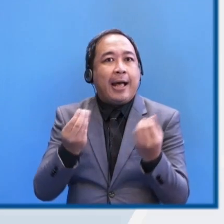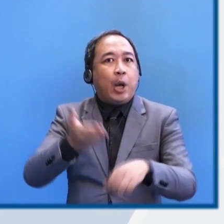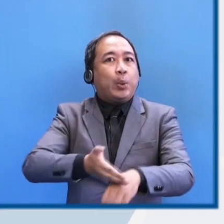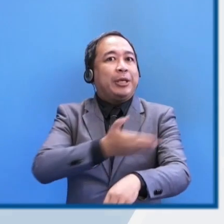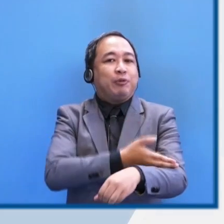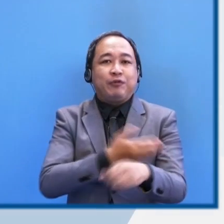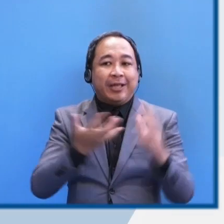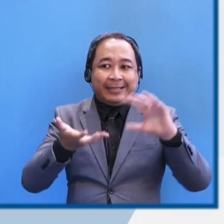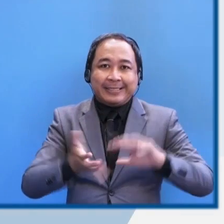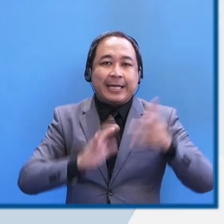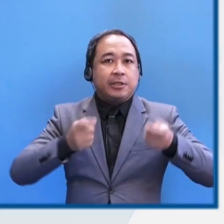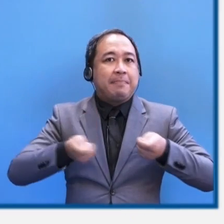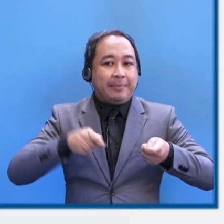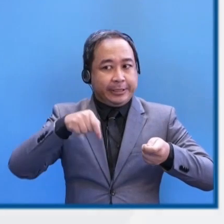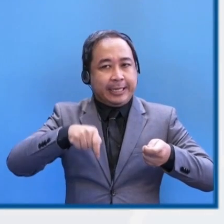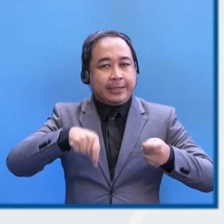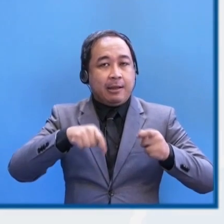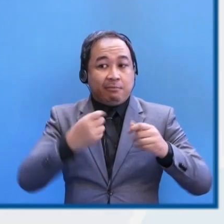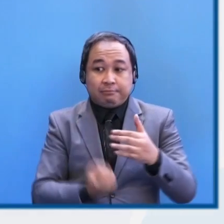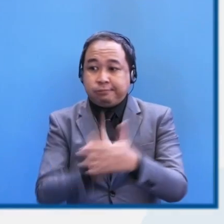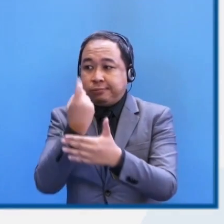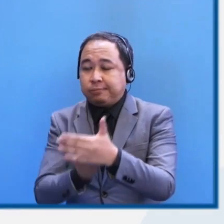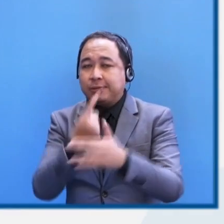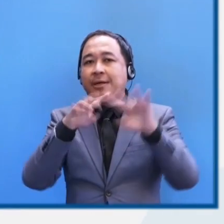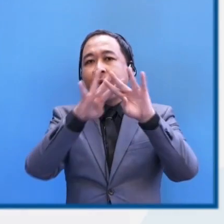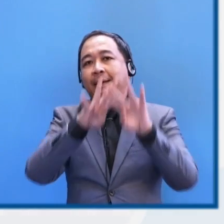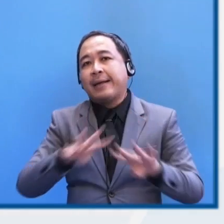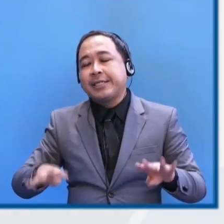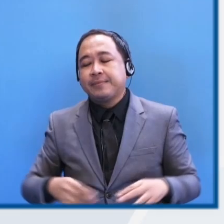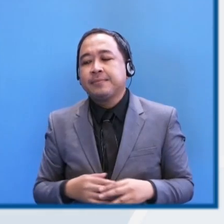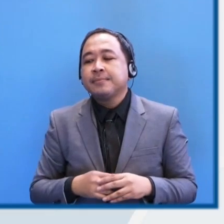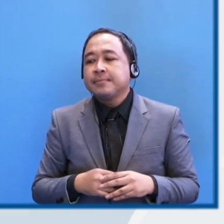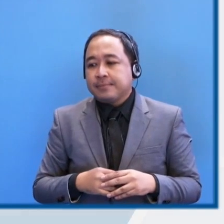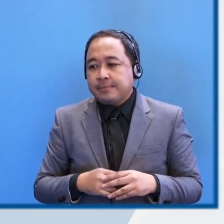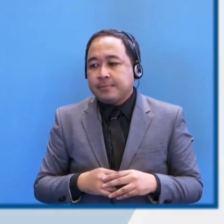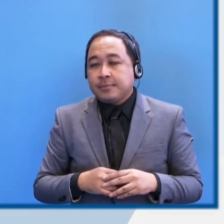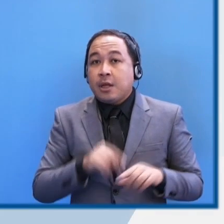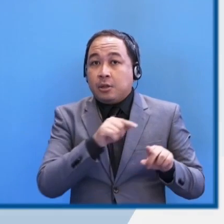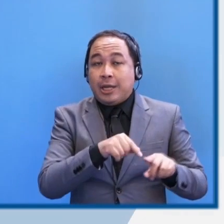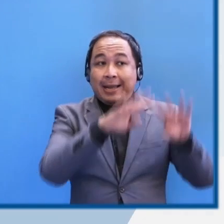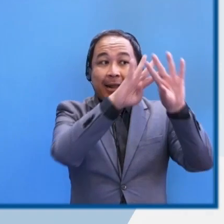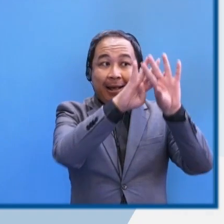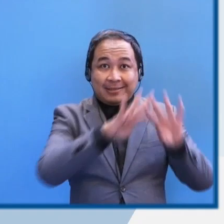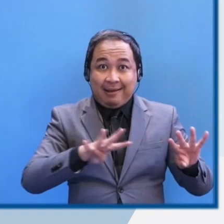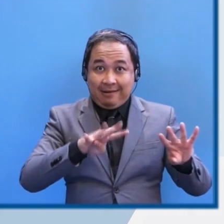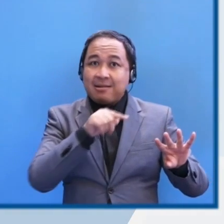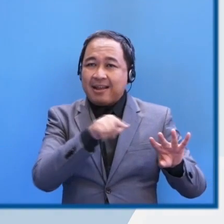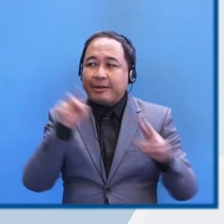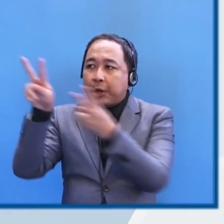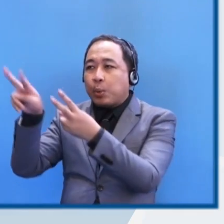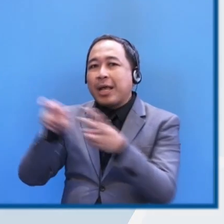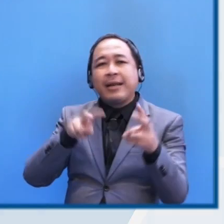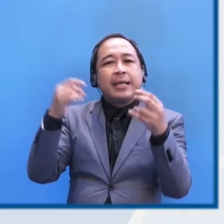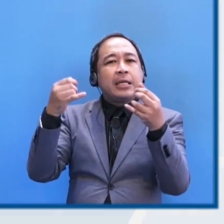in the region. Disaster management in ASEAN is governed by an institutional structure.